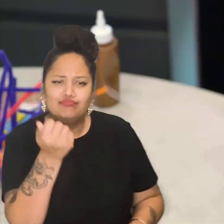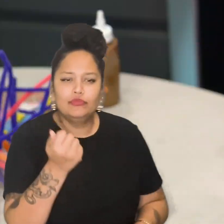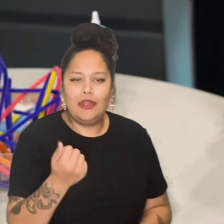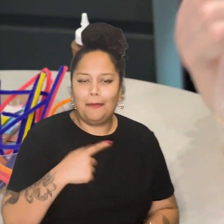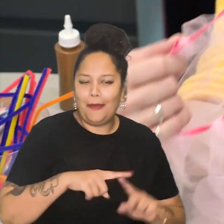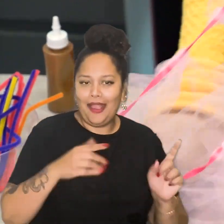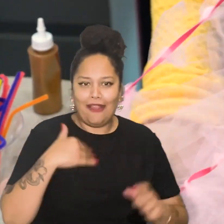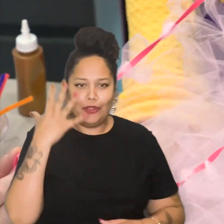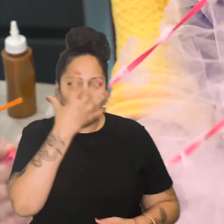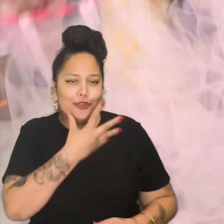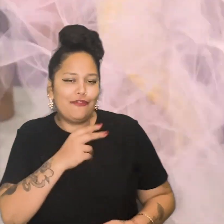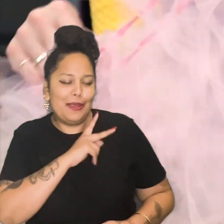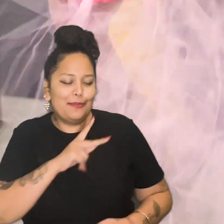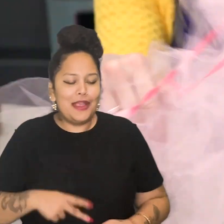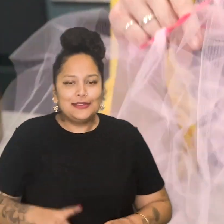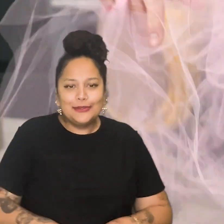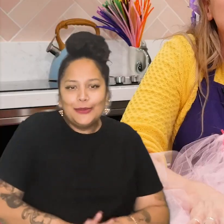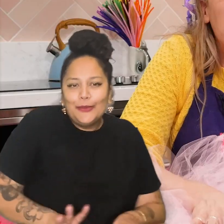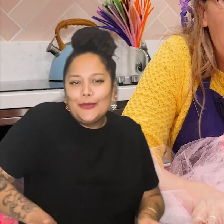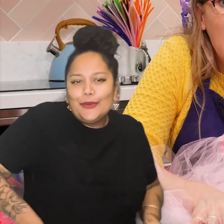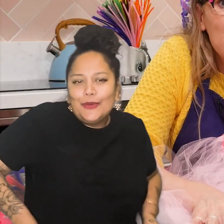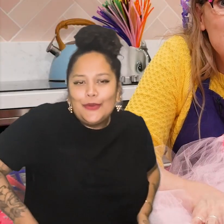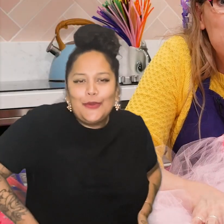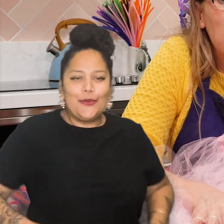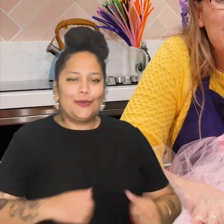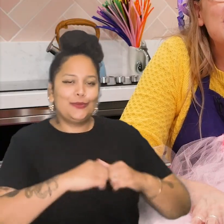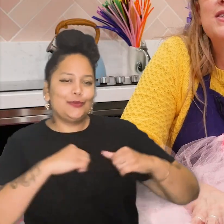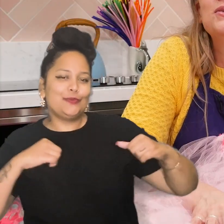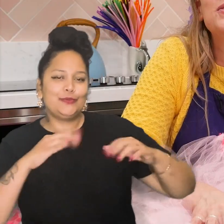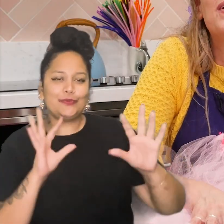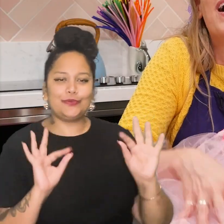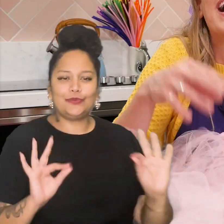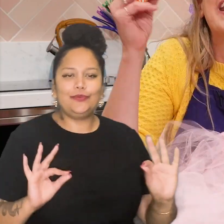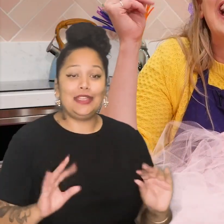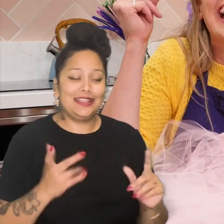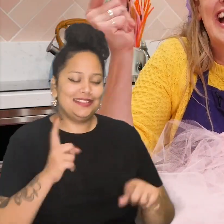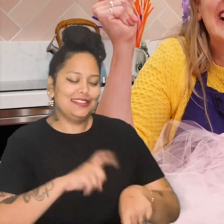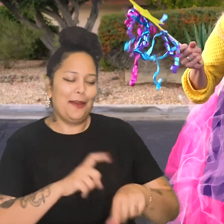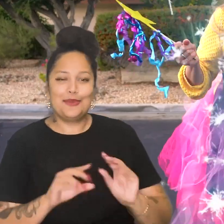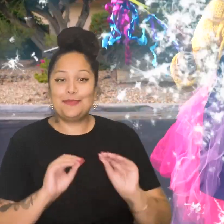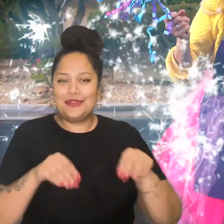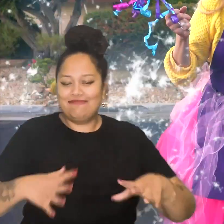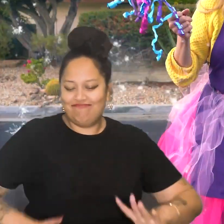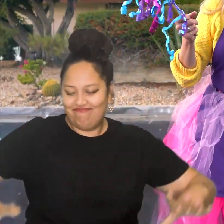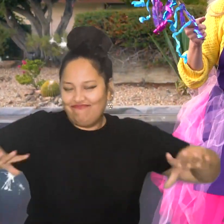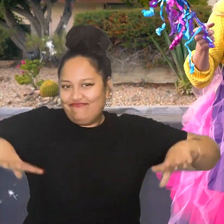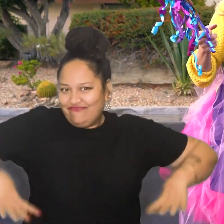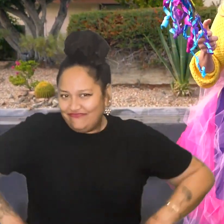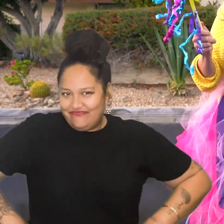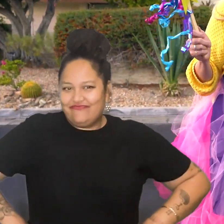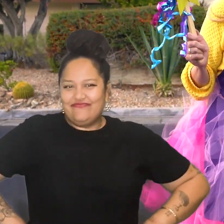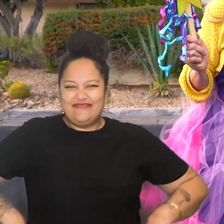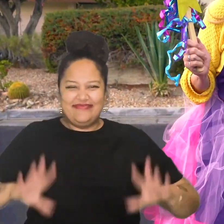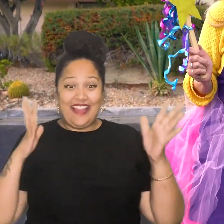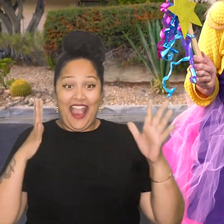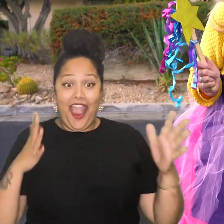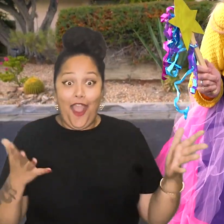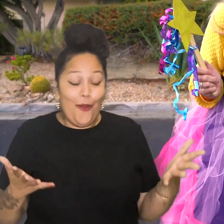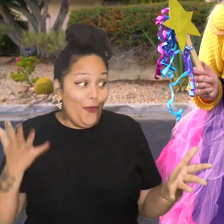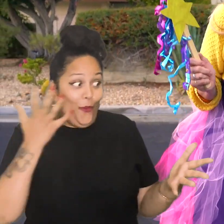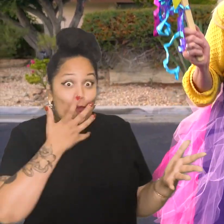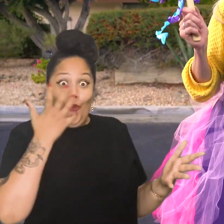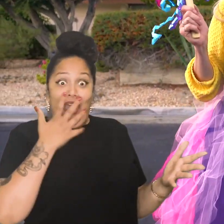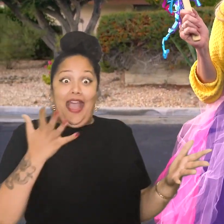a beautiful princess tutu. Time to put this tutu on. Whoa, wow, check